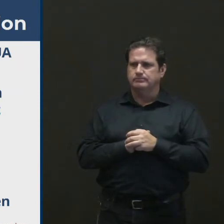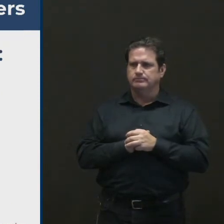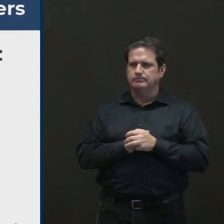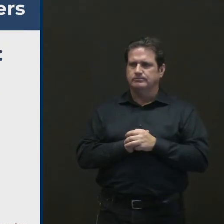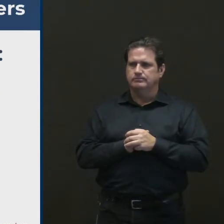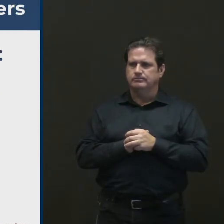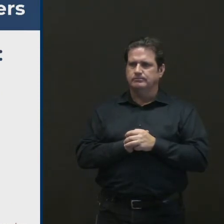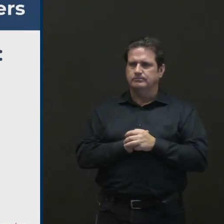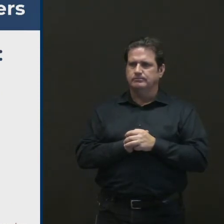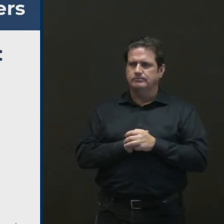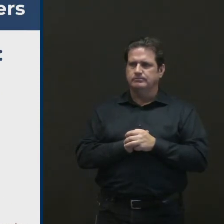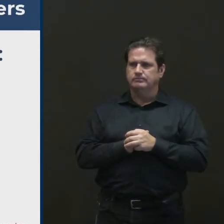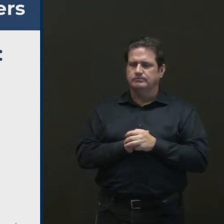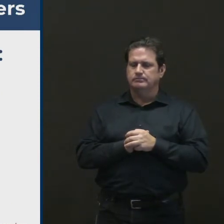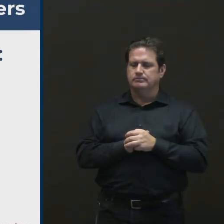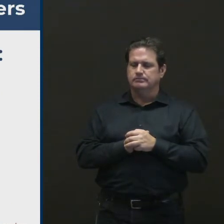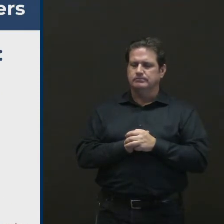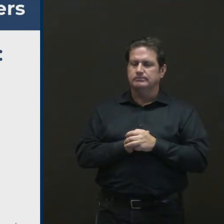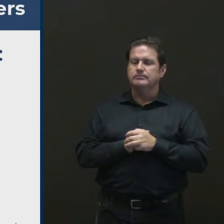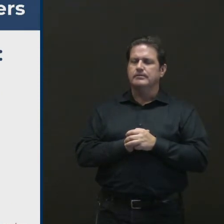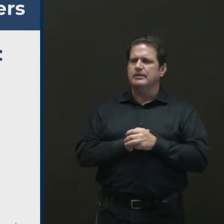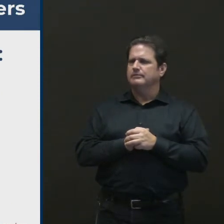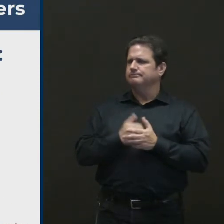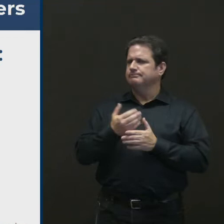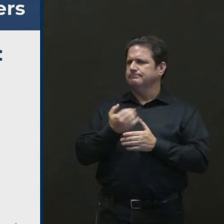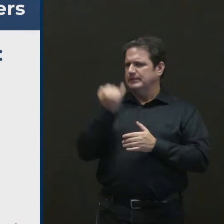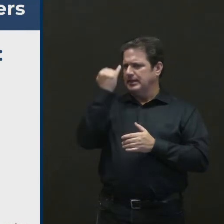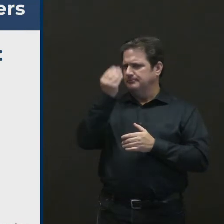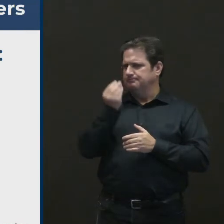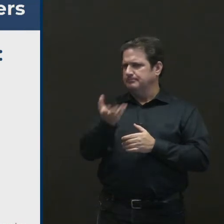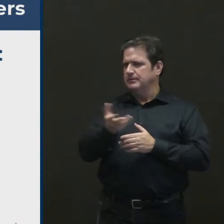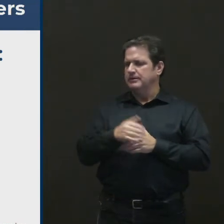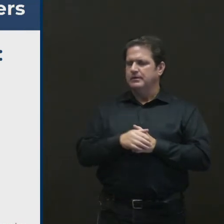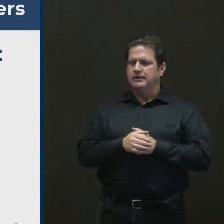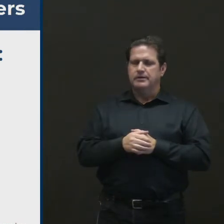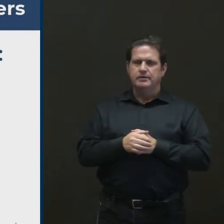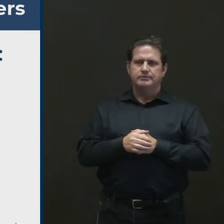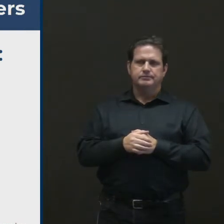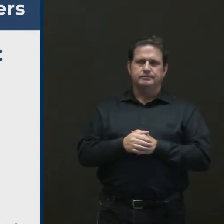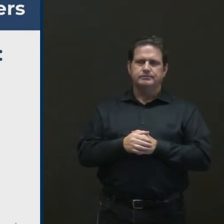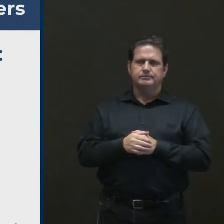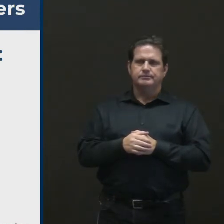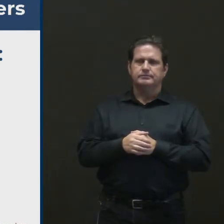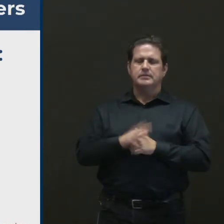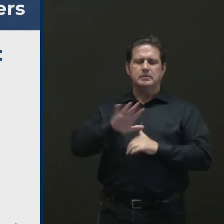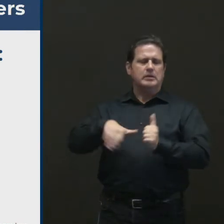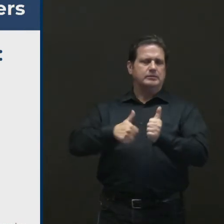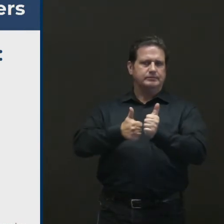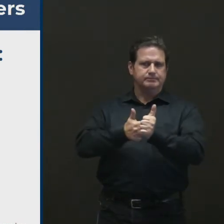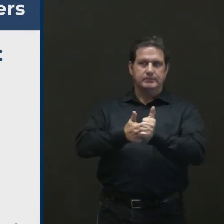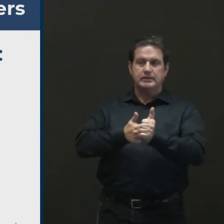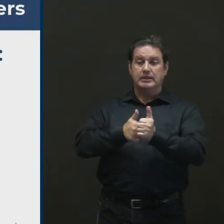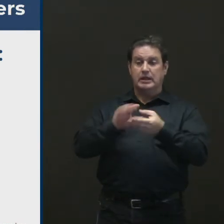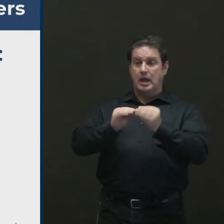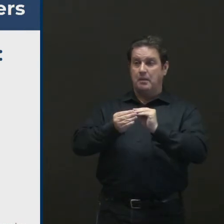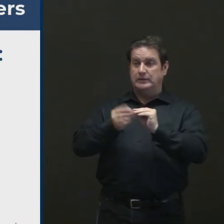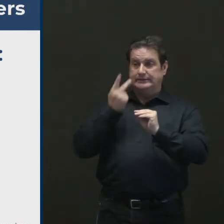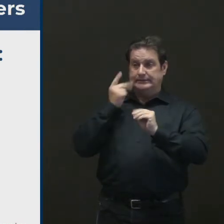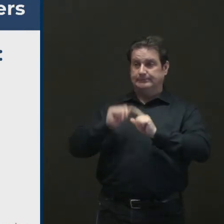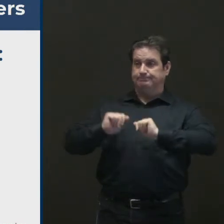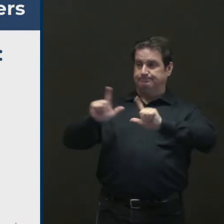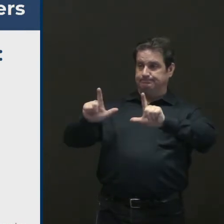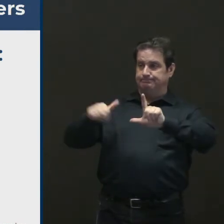slide. Just to give you some insight or some brief update, these numbers